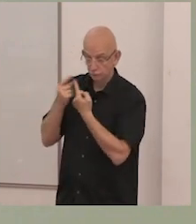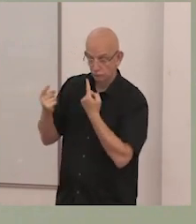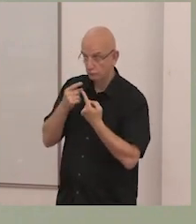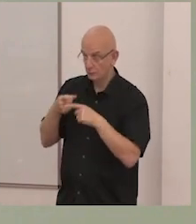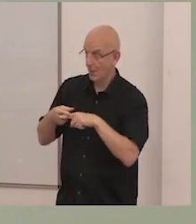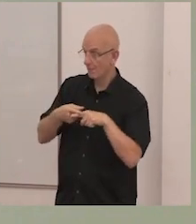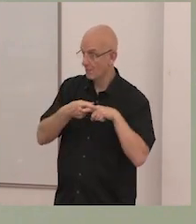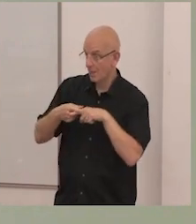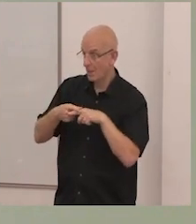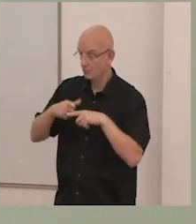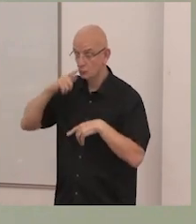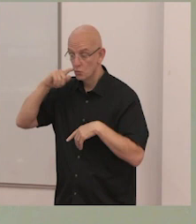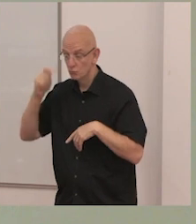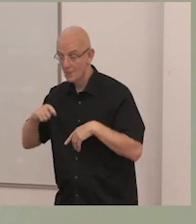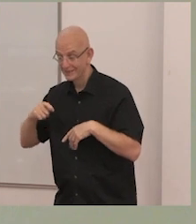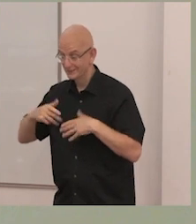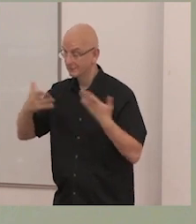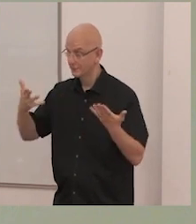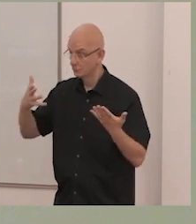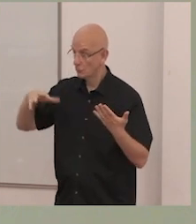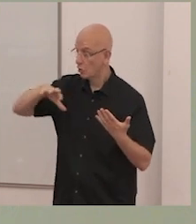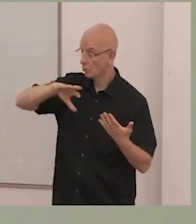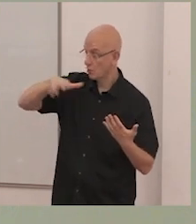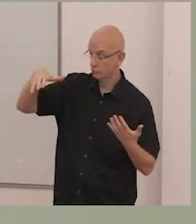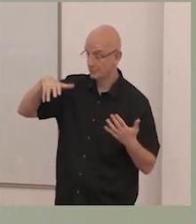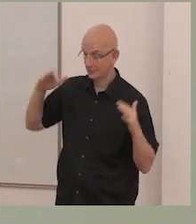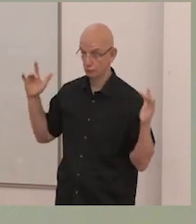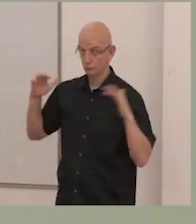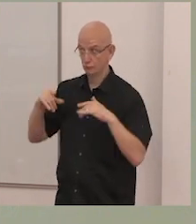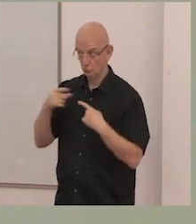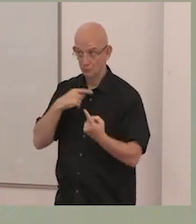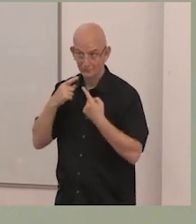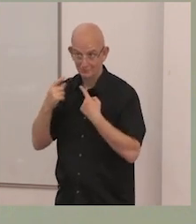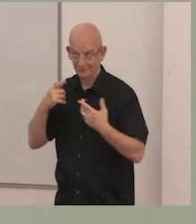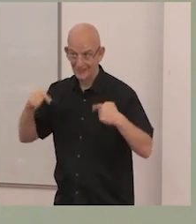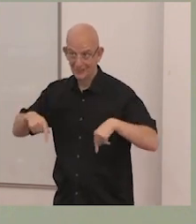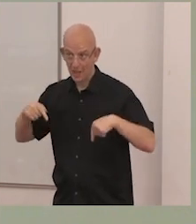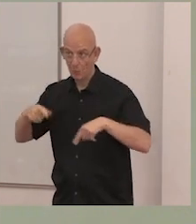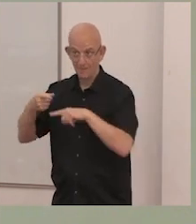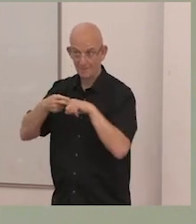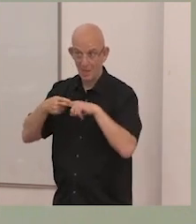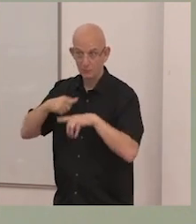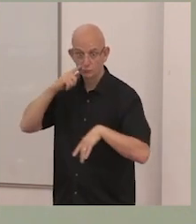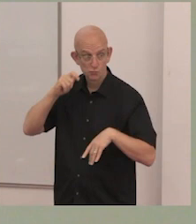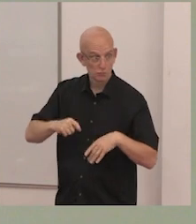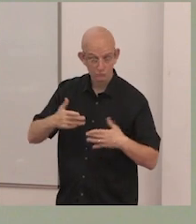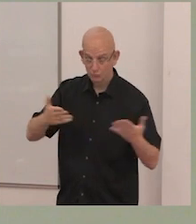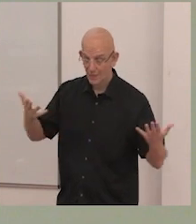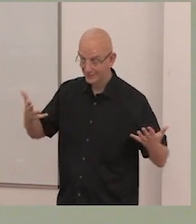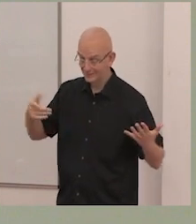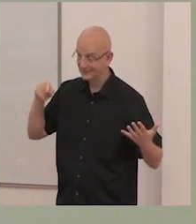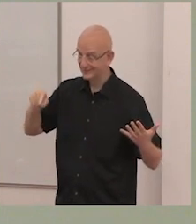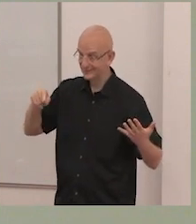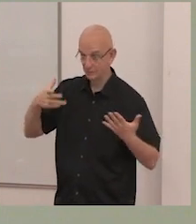now. So, and again, my colleagues asked me, maybe you can explain why there is such